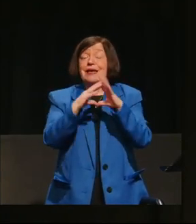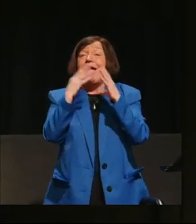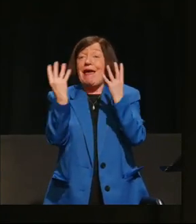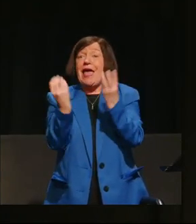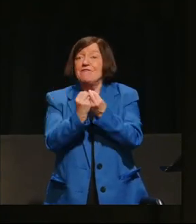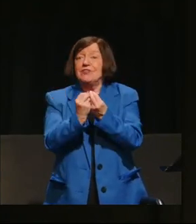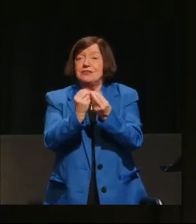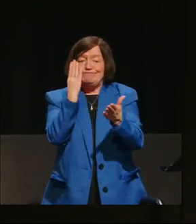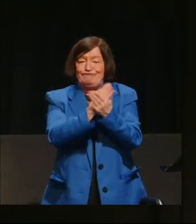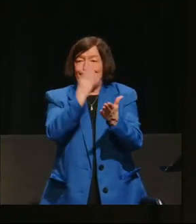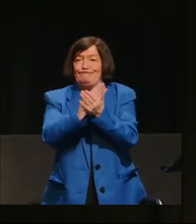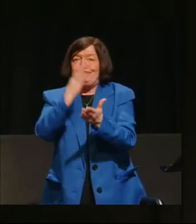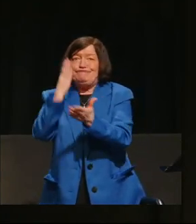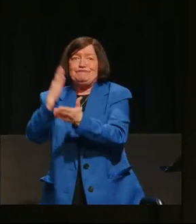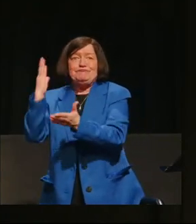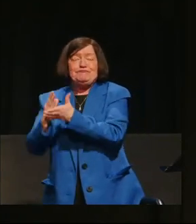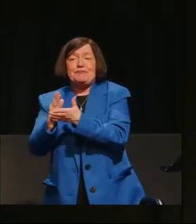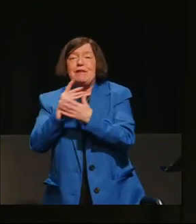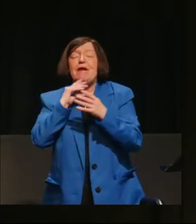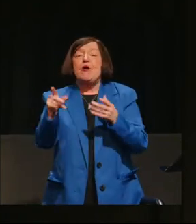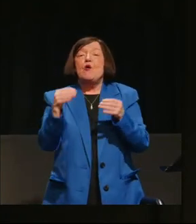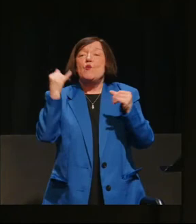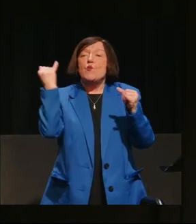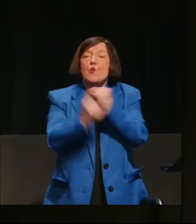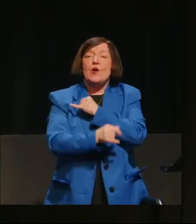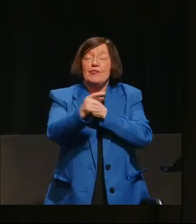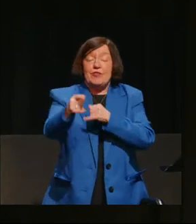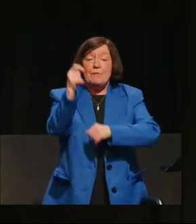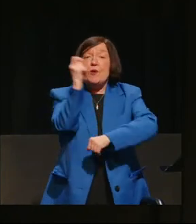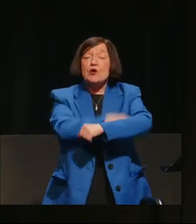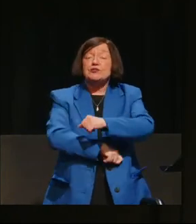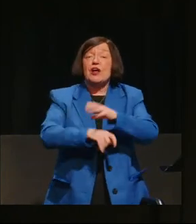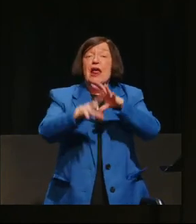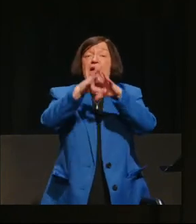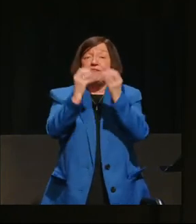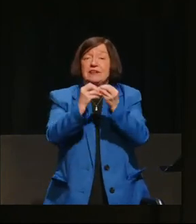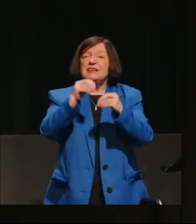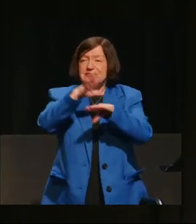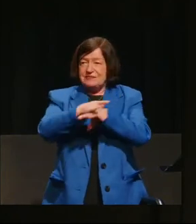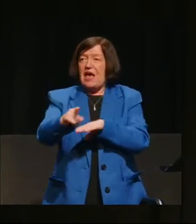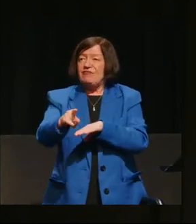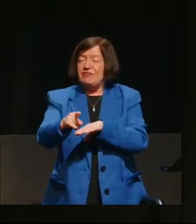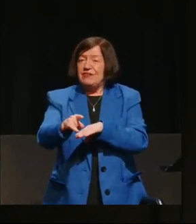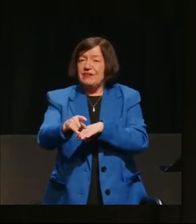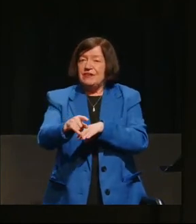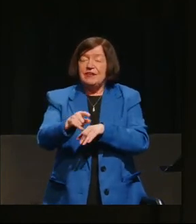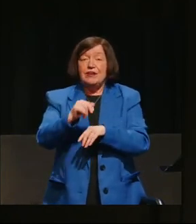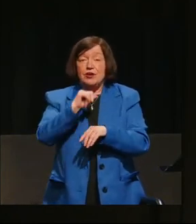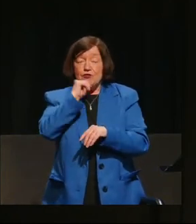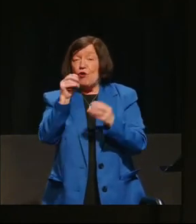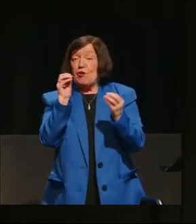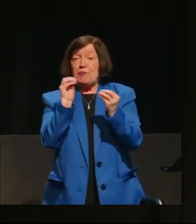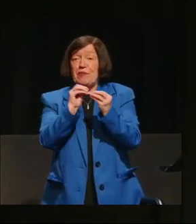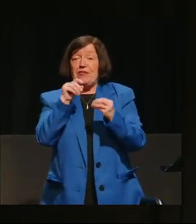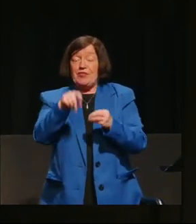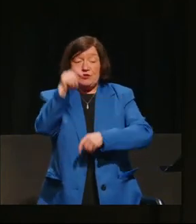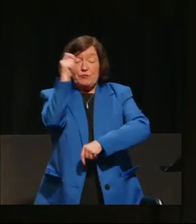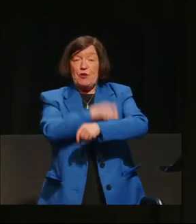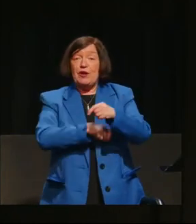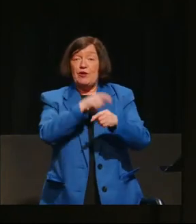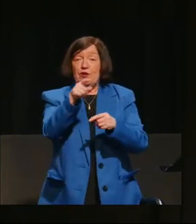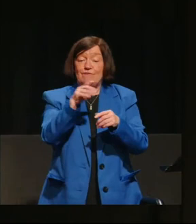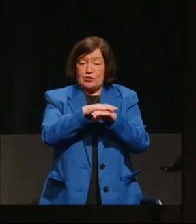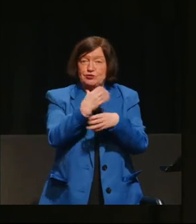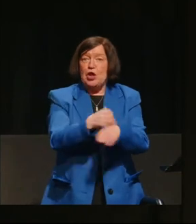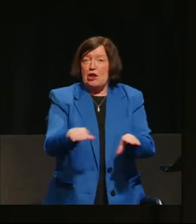is forbidden. But the most awful thing is that the punishment for everything is death. It doesn't actually say that this punishment also applies